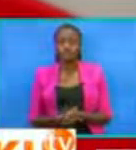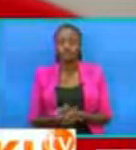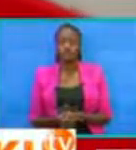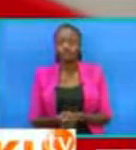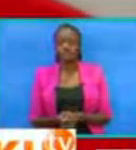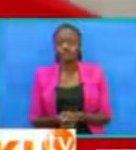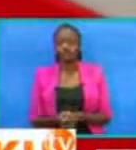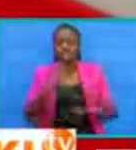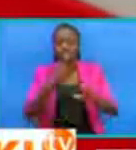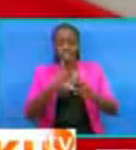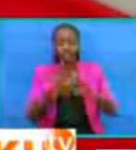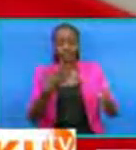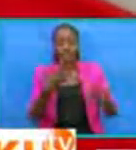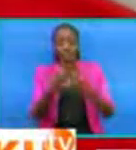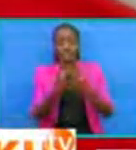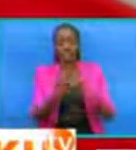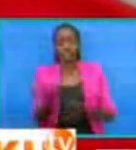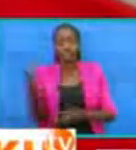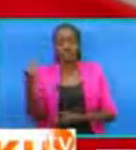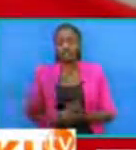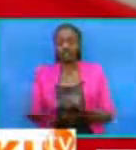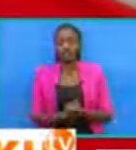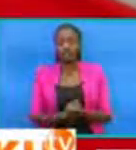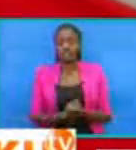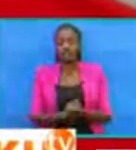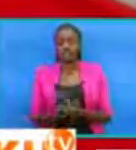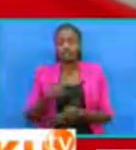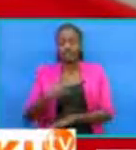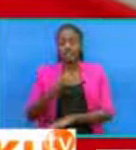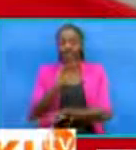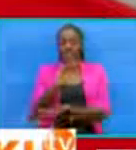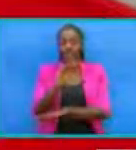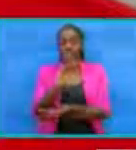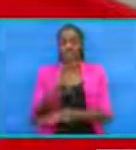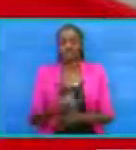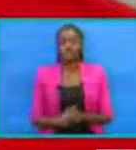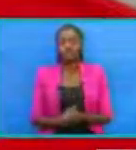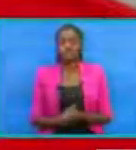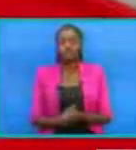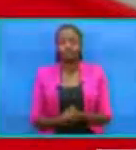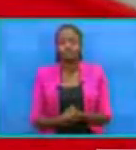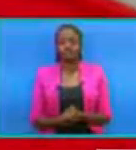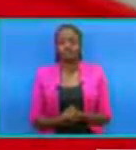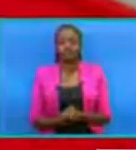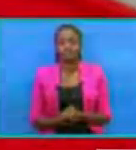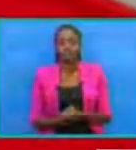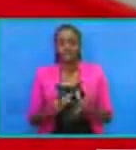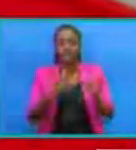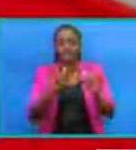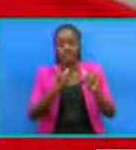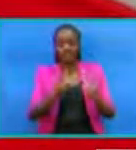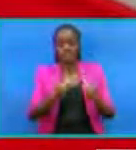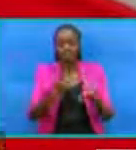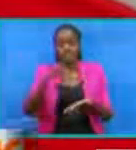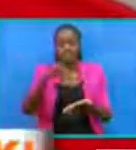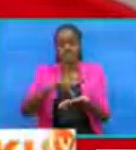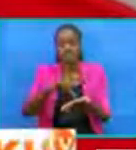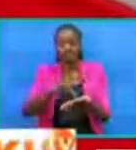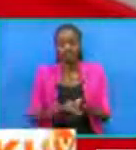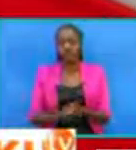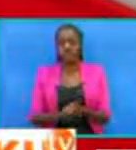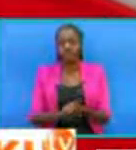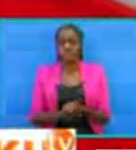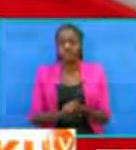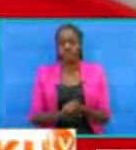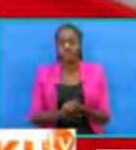when they arrive, when they're coming in, I will request you to remain upstanding so that we may